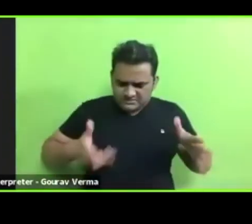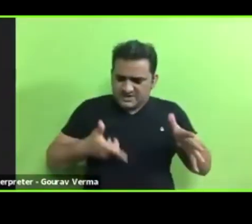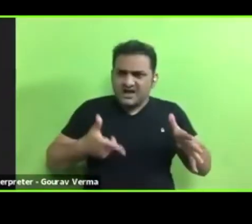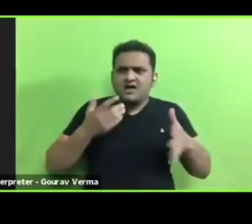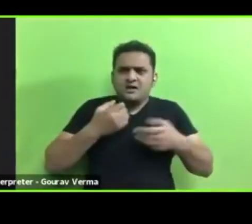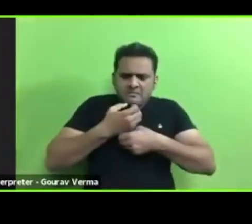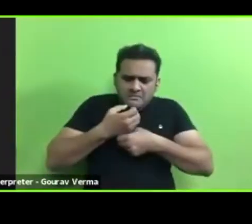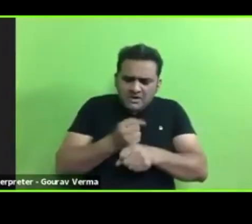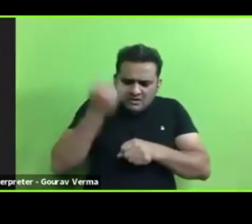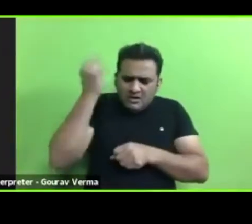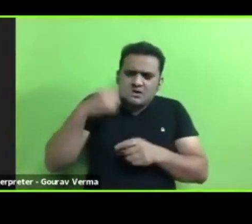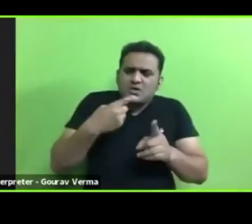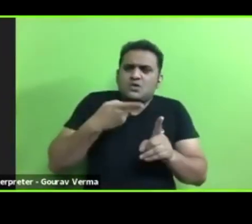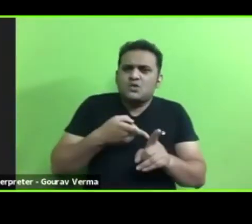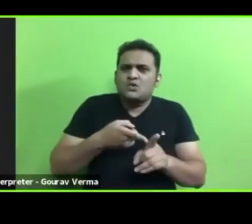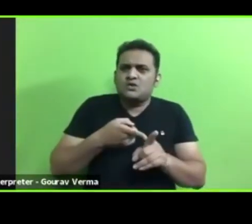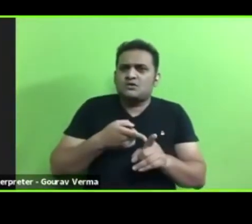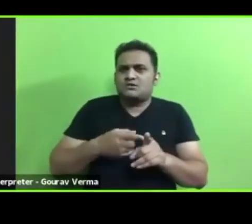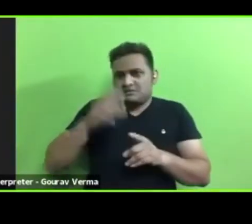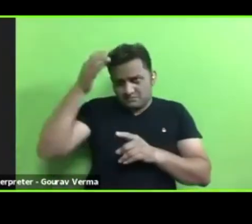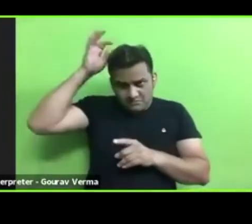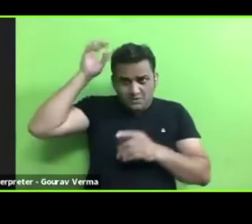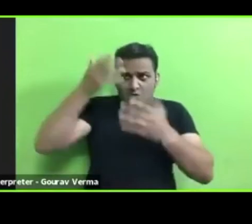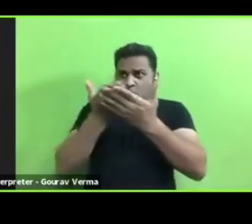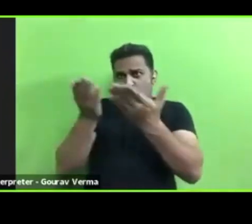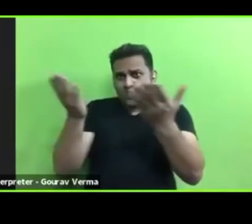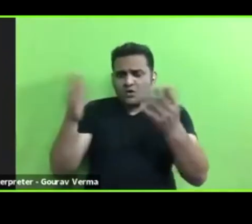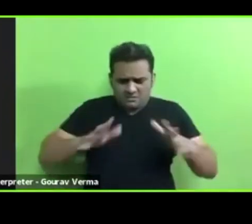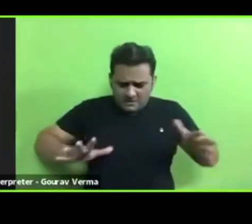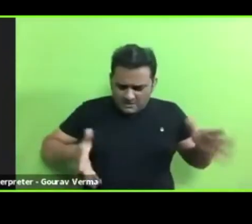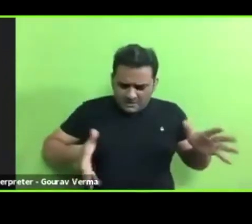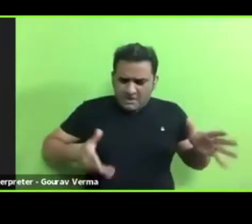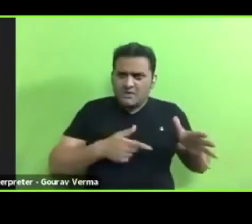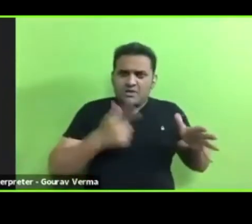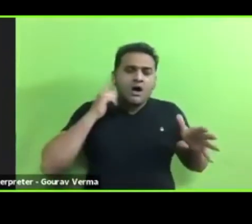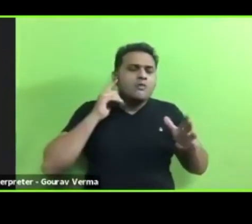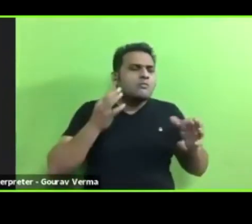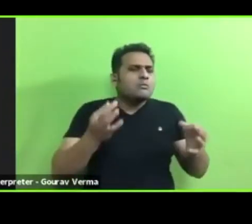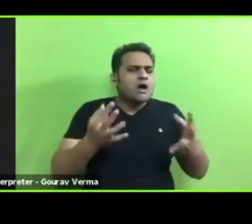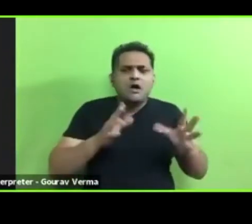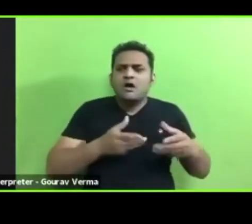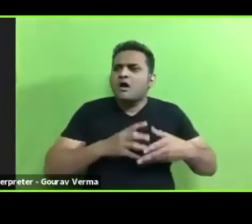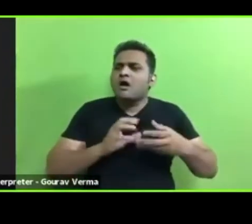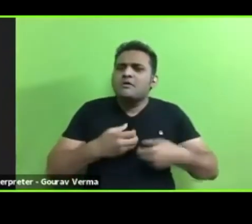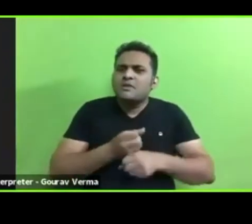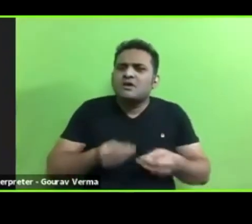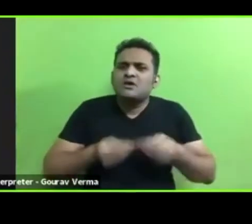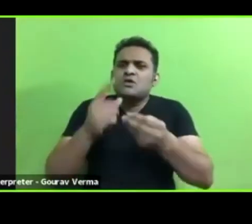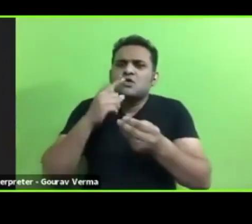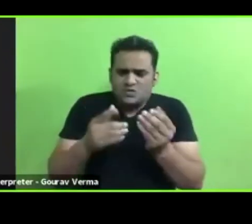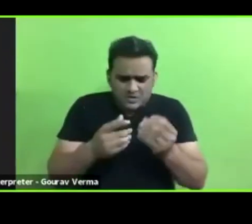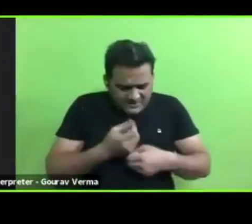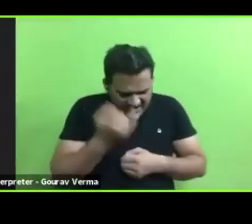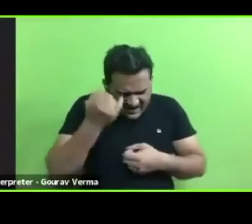Who gives the Brahmin mridangist that magnificent sound? Who is the technologist? Who is